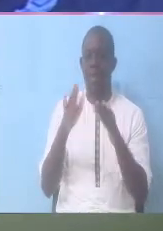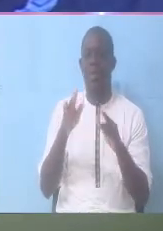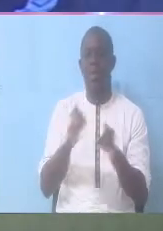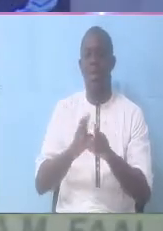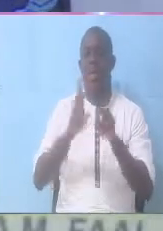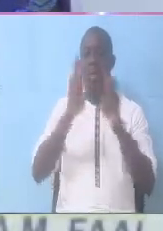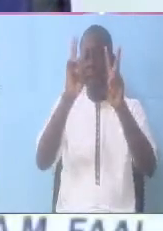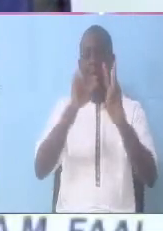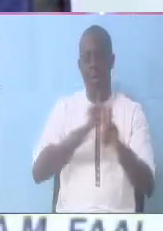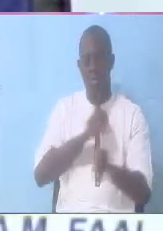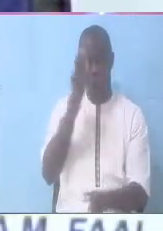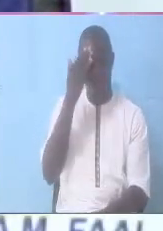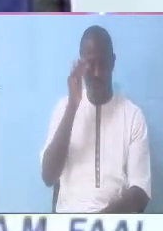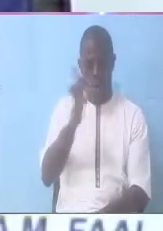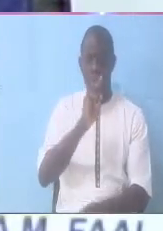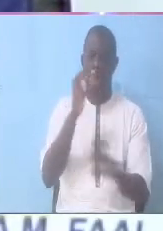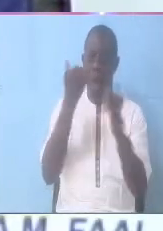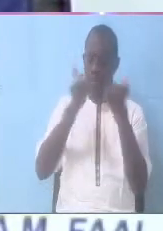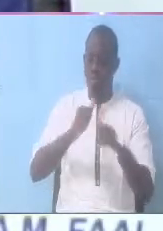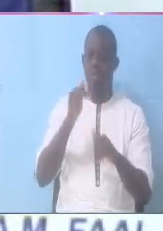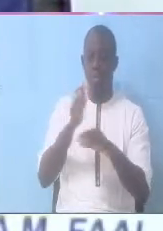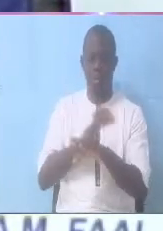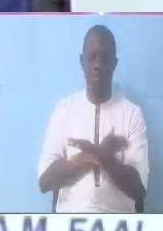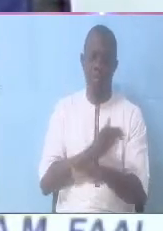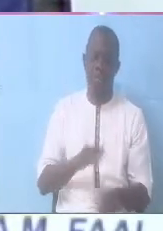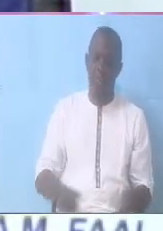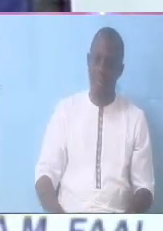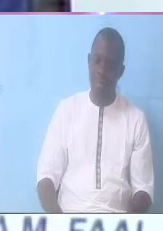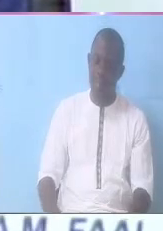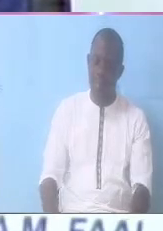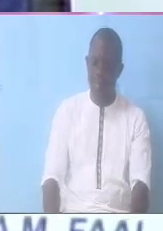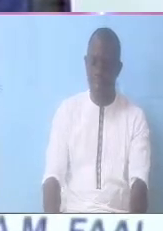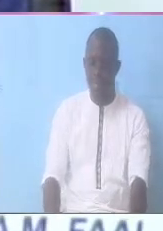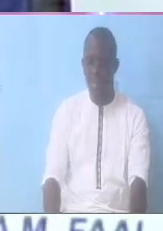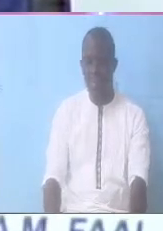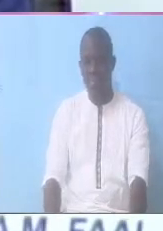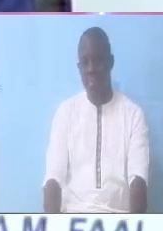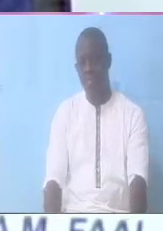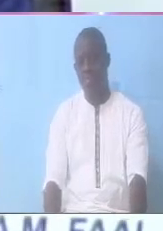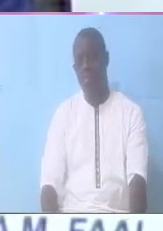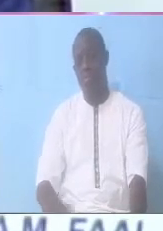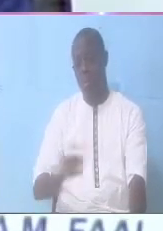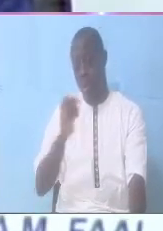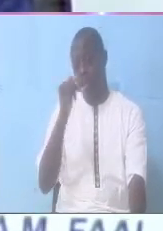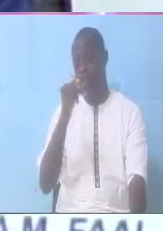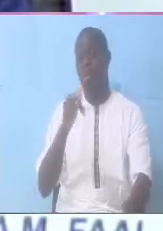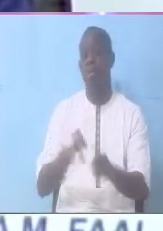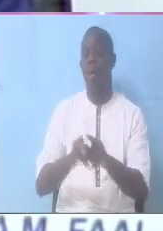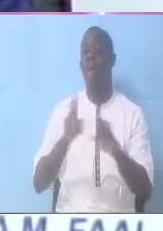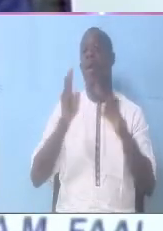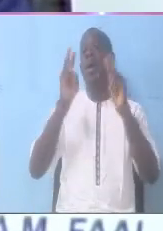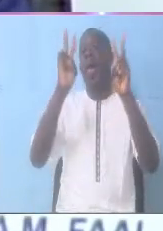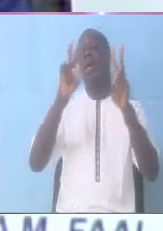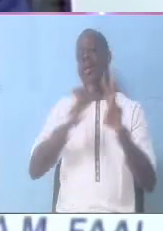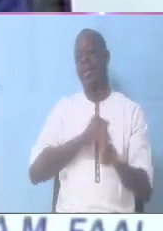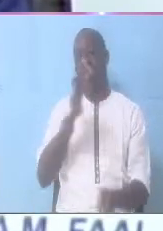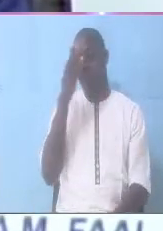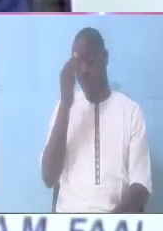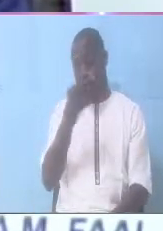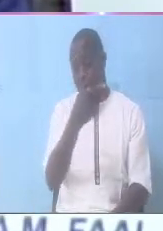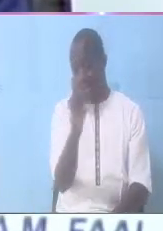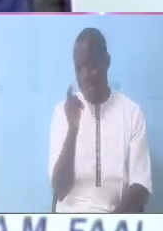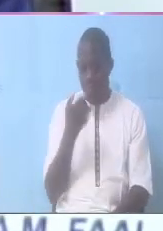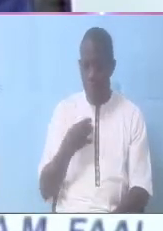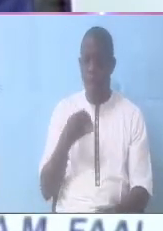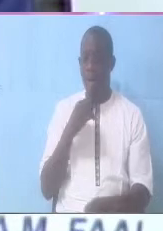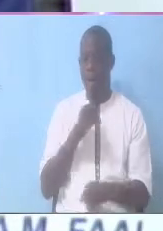Jammeh knew what was happening. Obviously, yes. There's no doubt about that. He knew that these people were being made